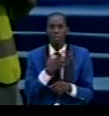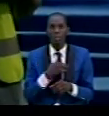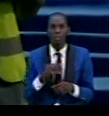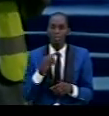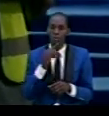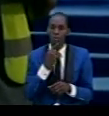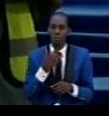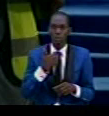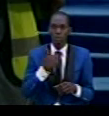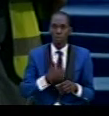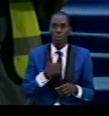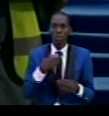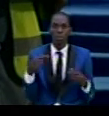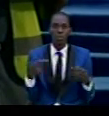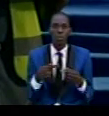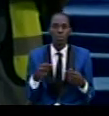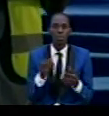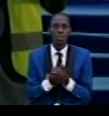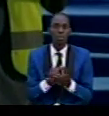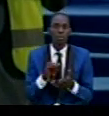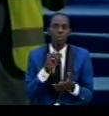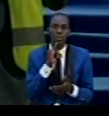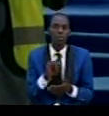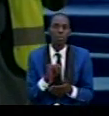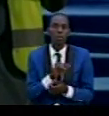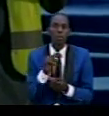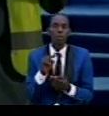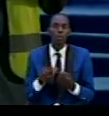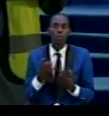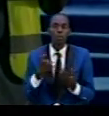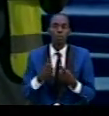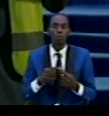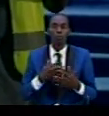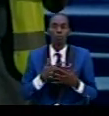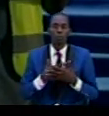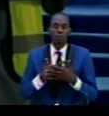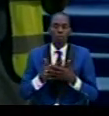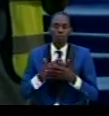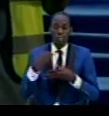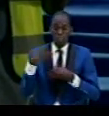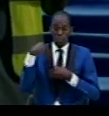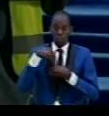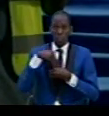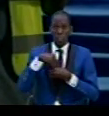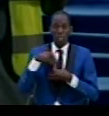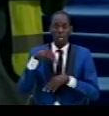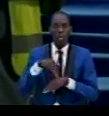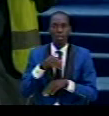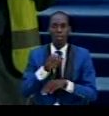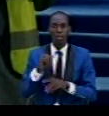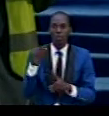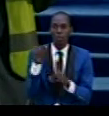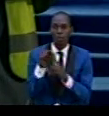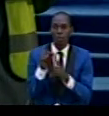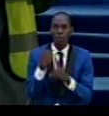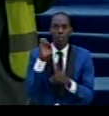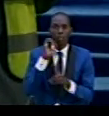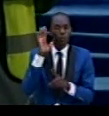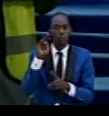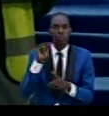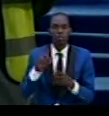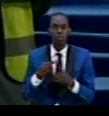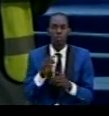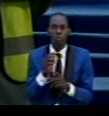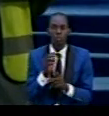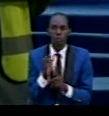is, when he wants to breathe in, at some point, he will hold the breath because